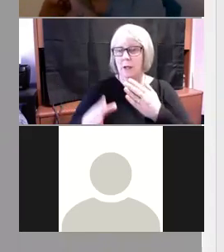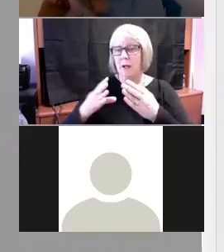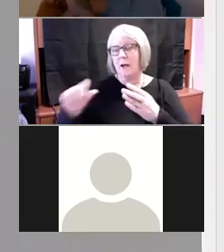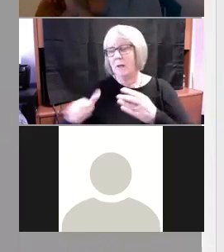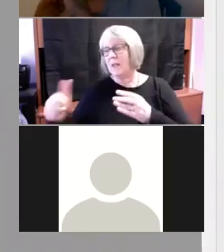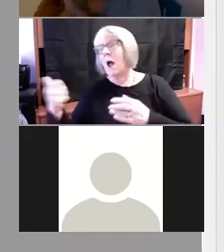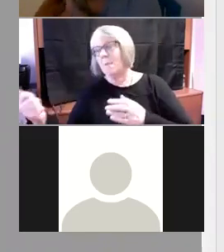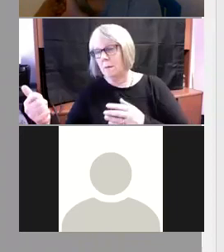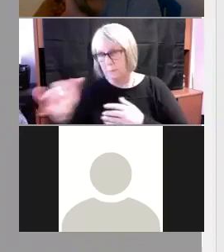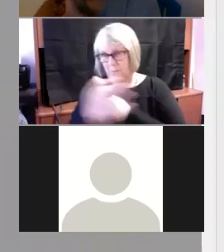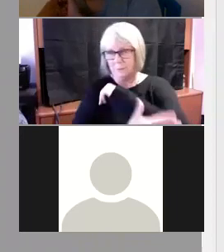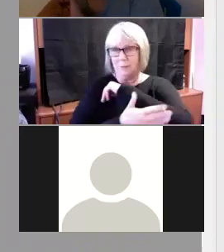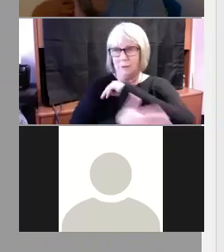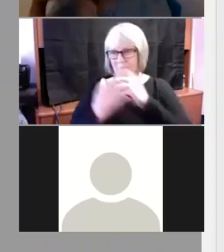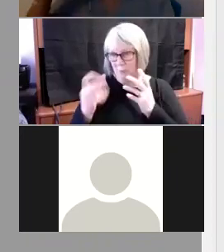country.